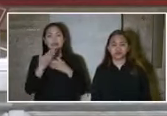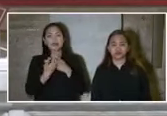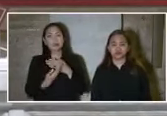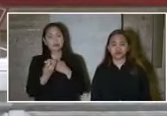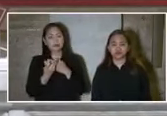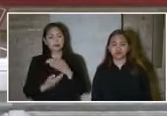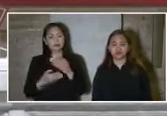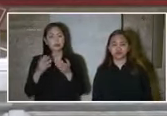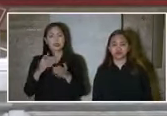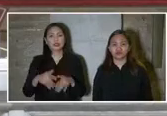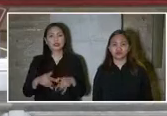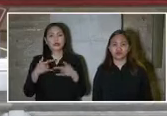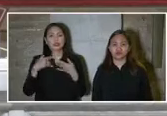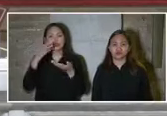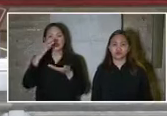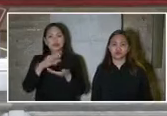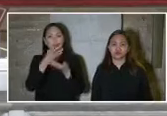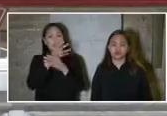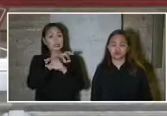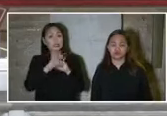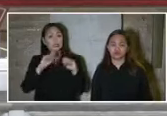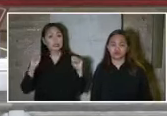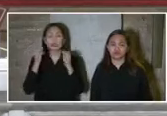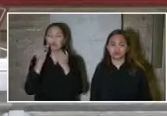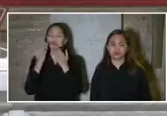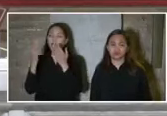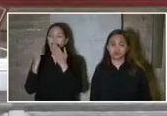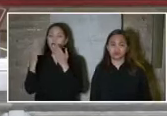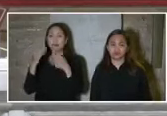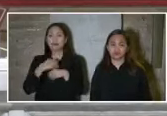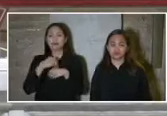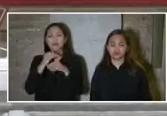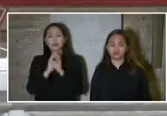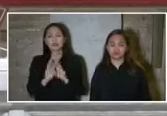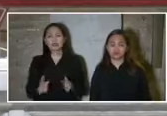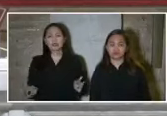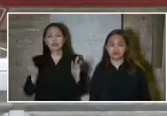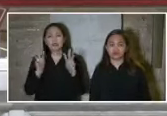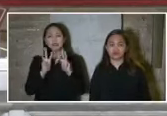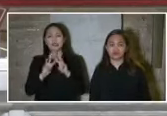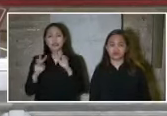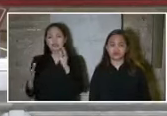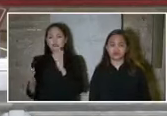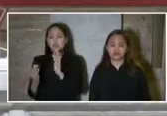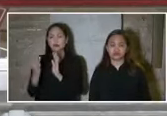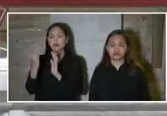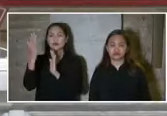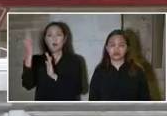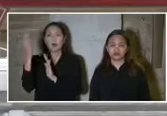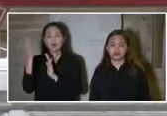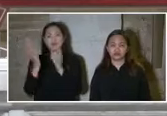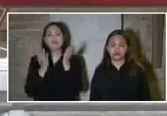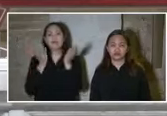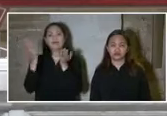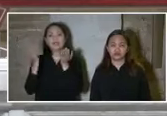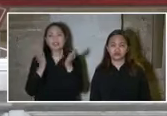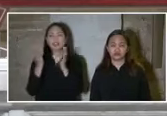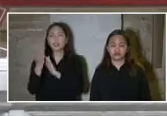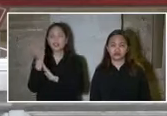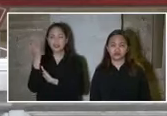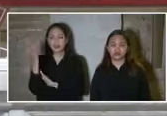the chalice of salvation, giving thanks that you have held us worthy to be in your presence and minister to